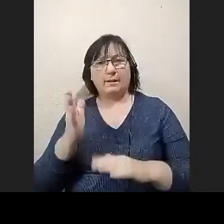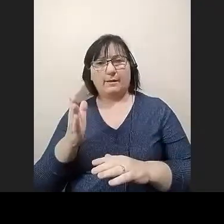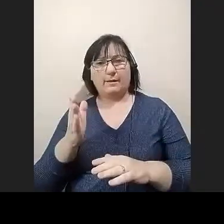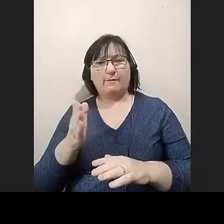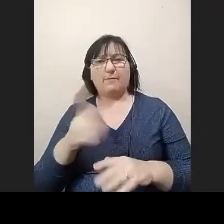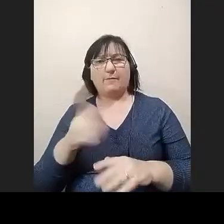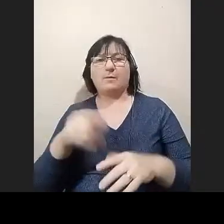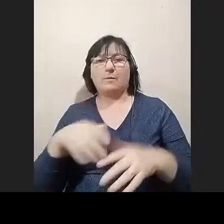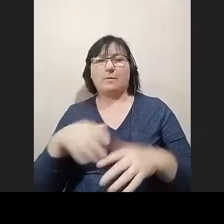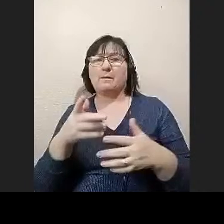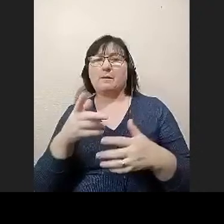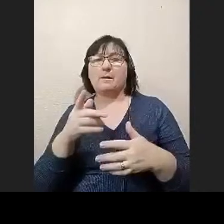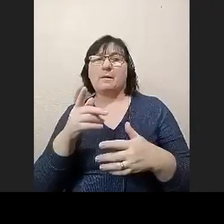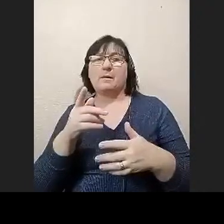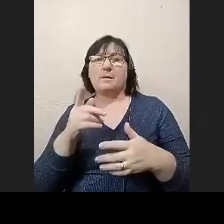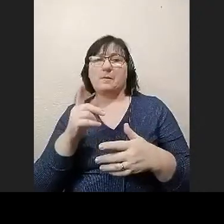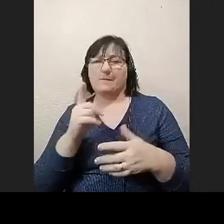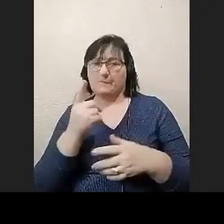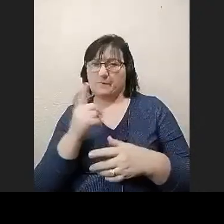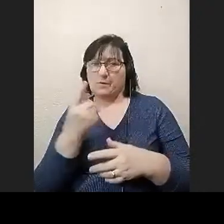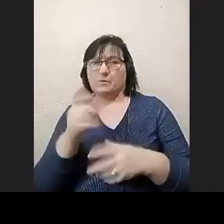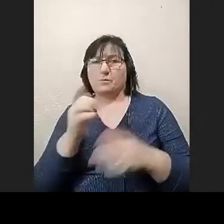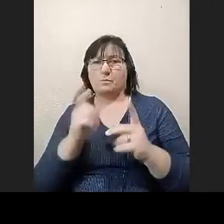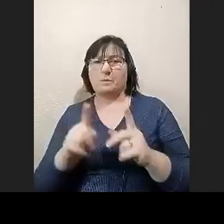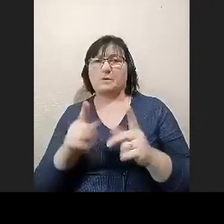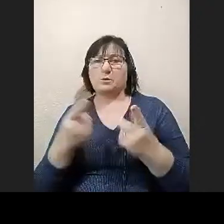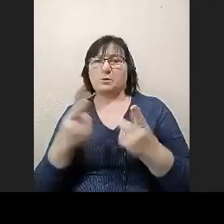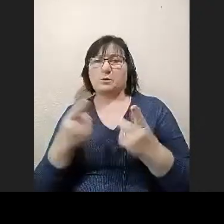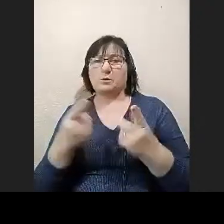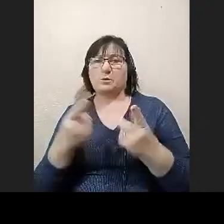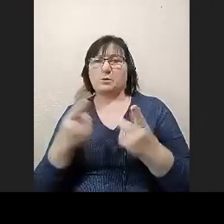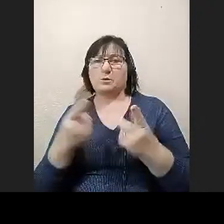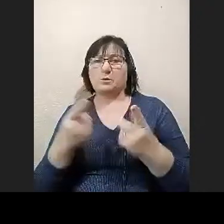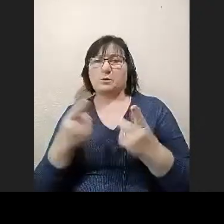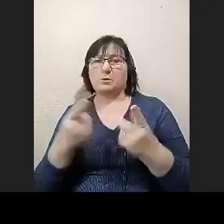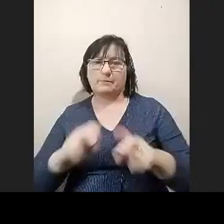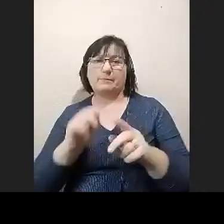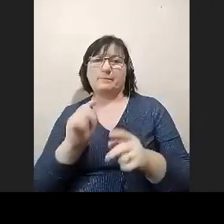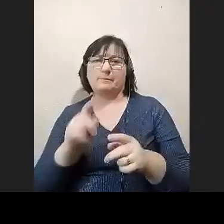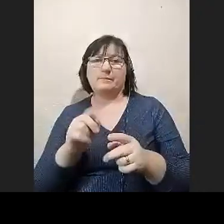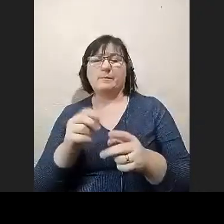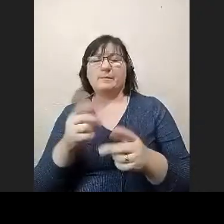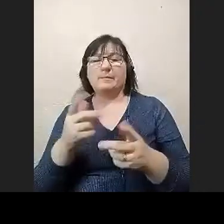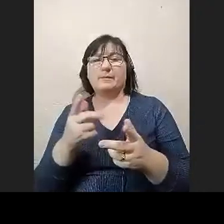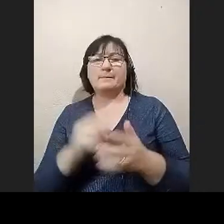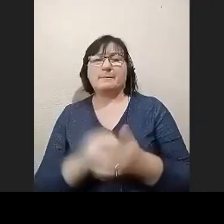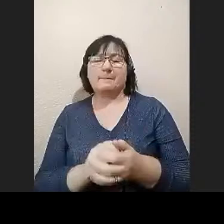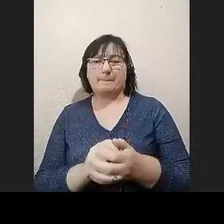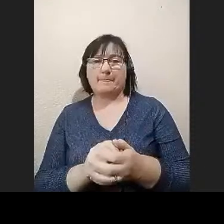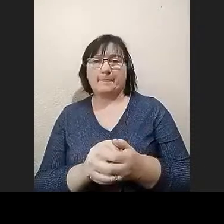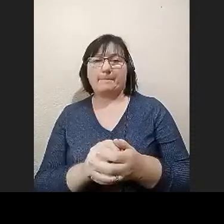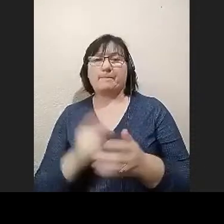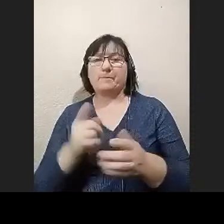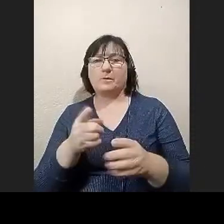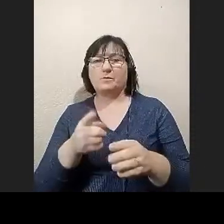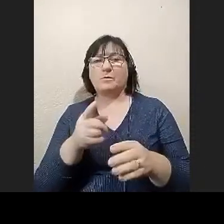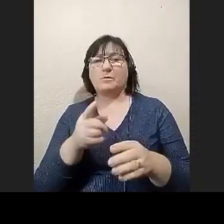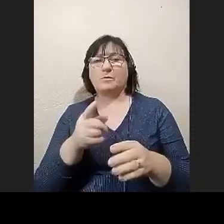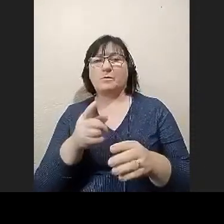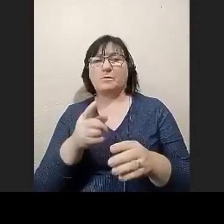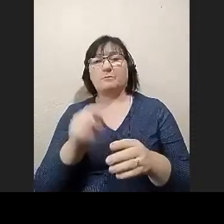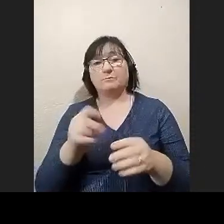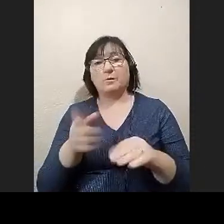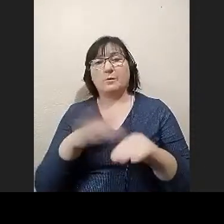also note that a recording of this session will be posted on the SARS YouTube channel, and the link will also be posted